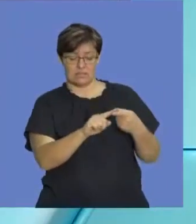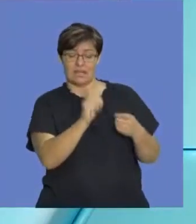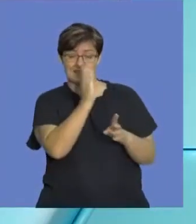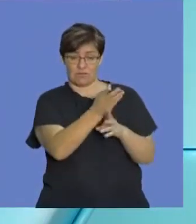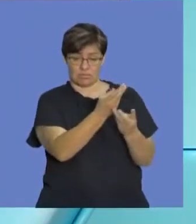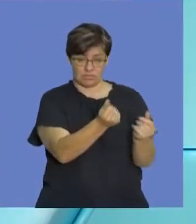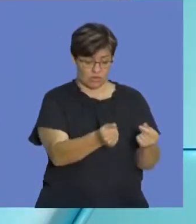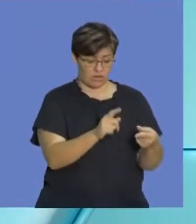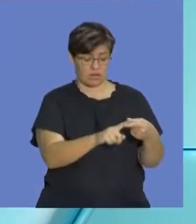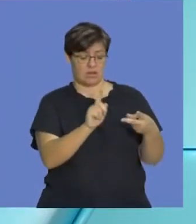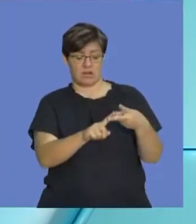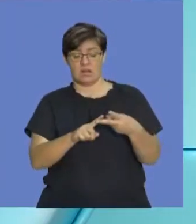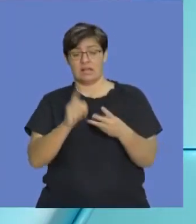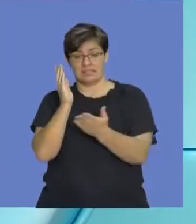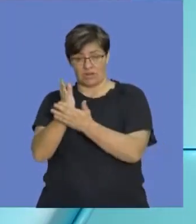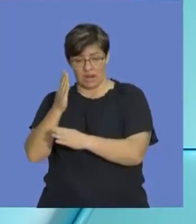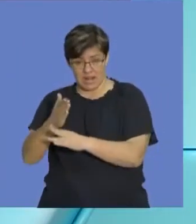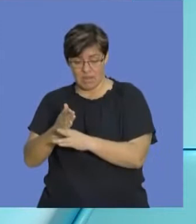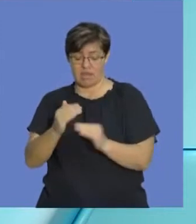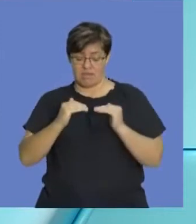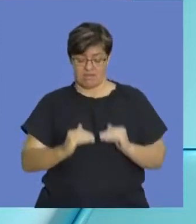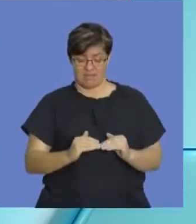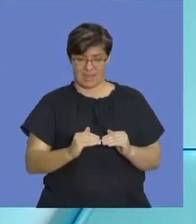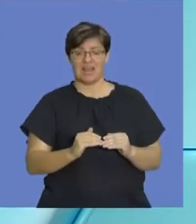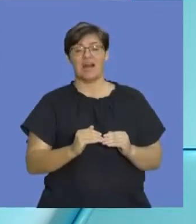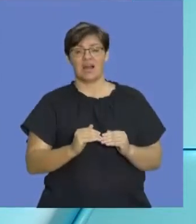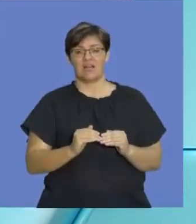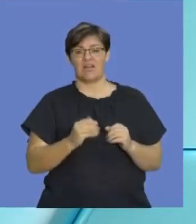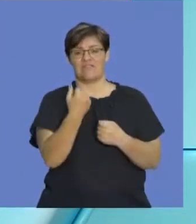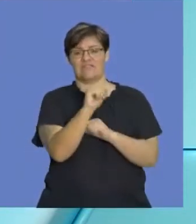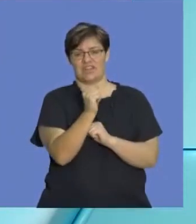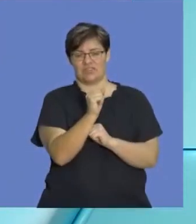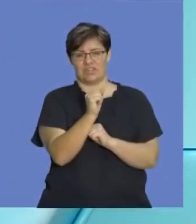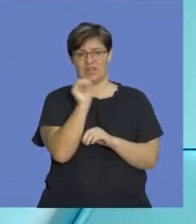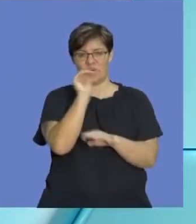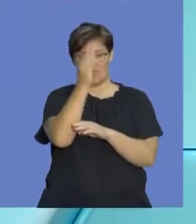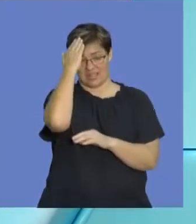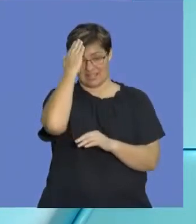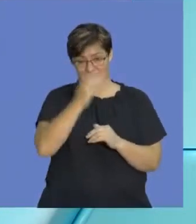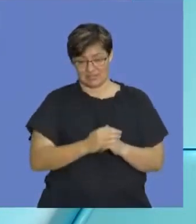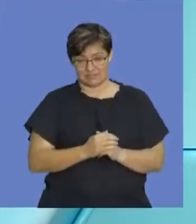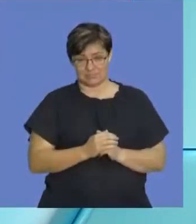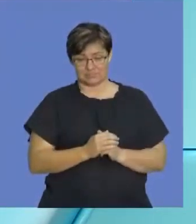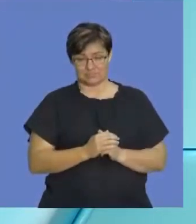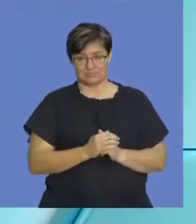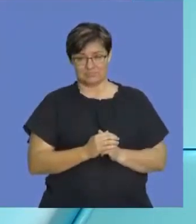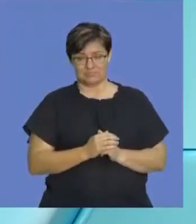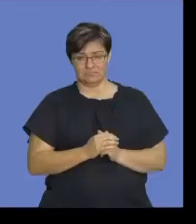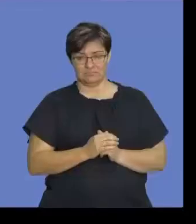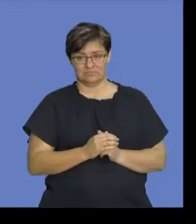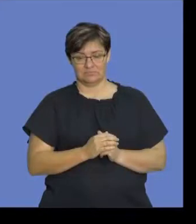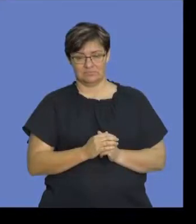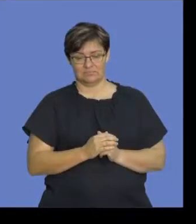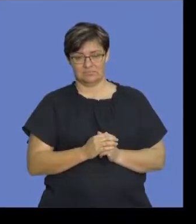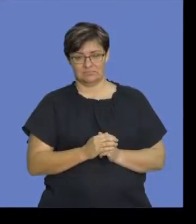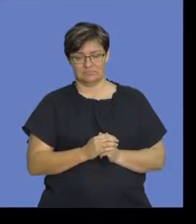looking at the direct material, you're looking at the direct labor, and you're looking at the factory overheads.